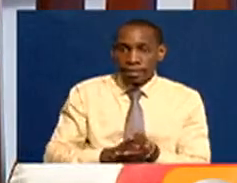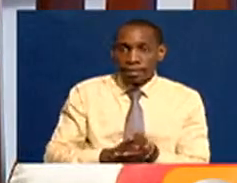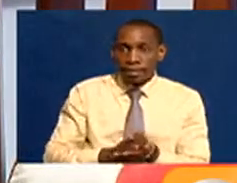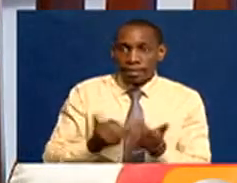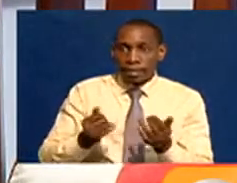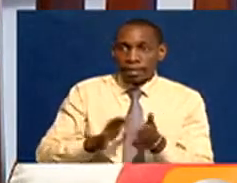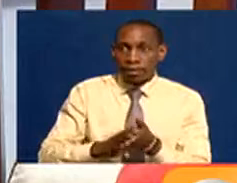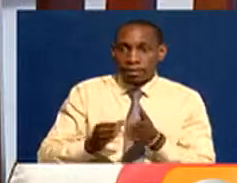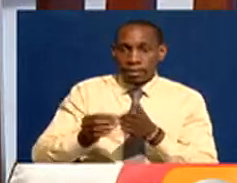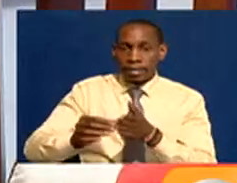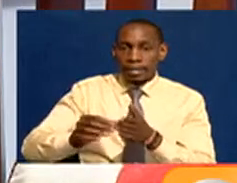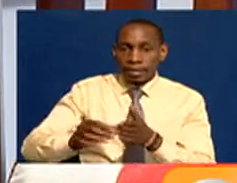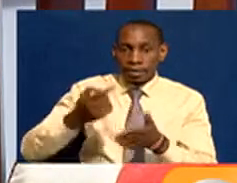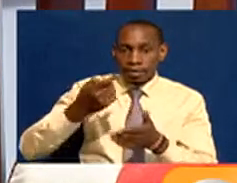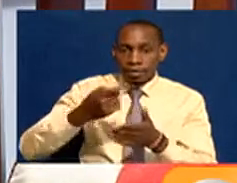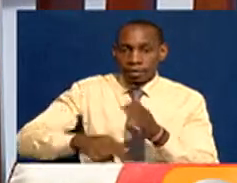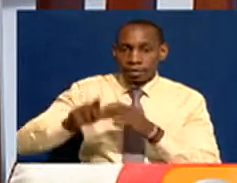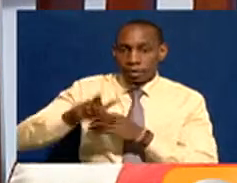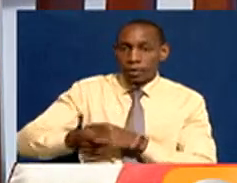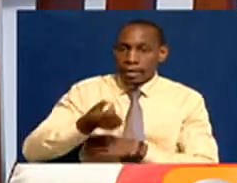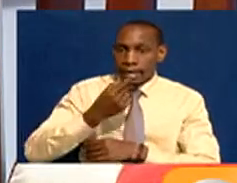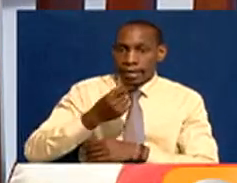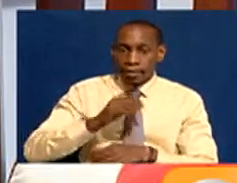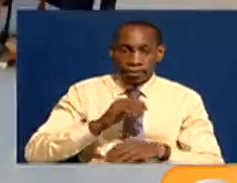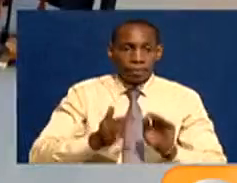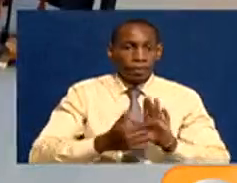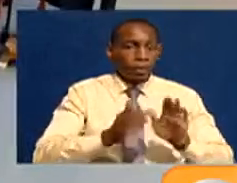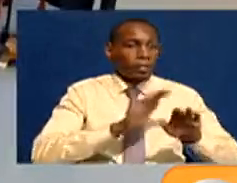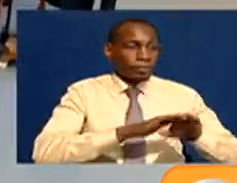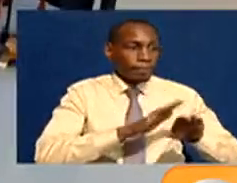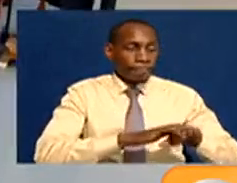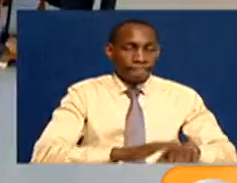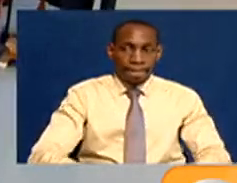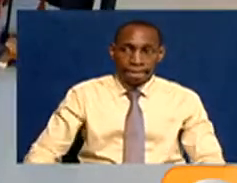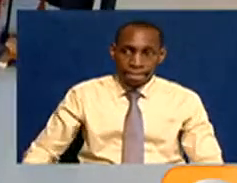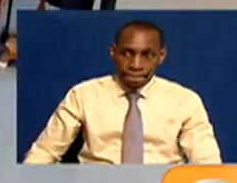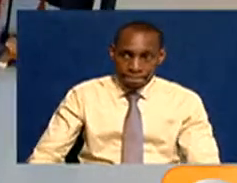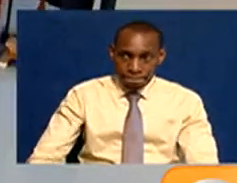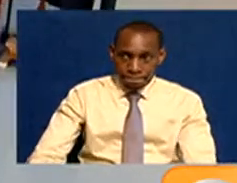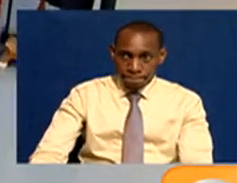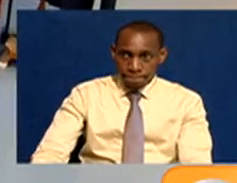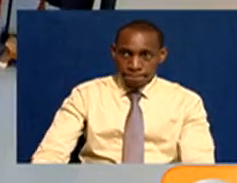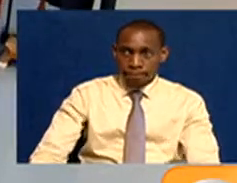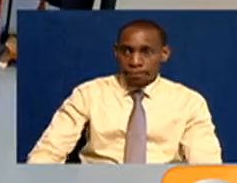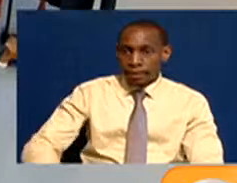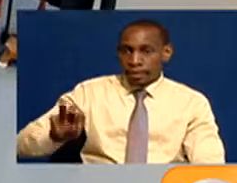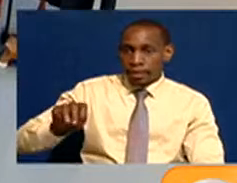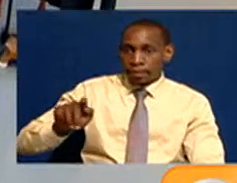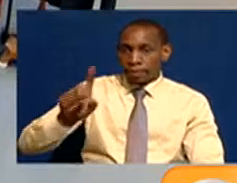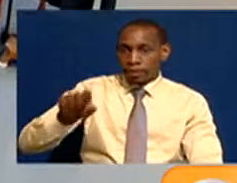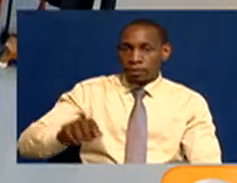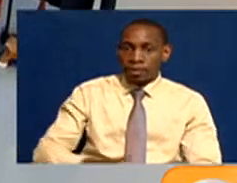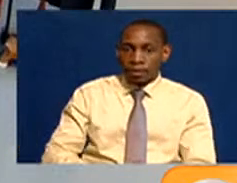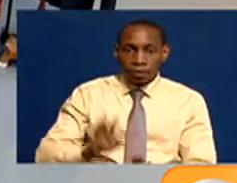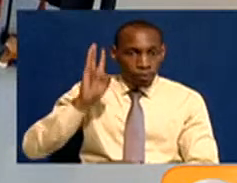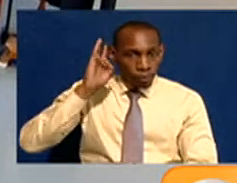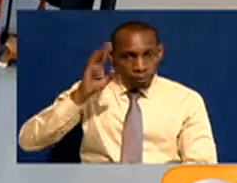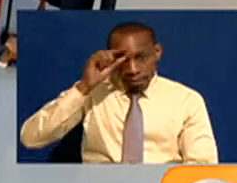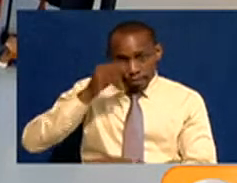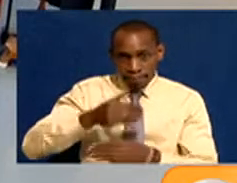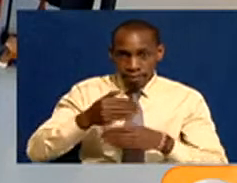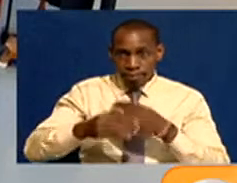will be a lower price for the pharmaceuticals. Good point. Moses Kuria, this is for you. Coet says, will the government